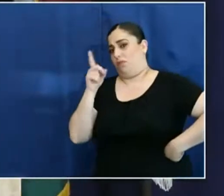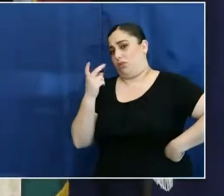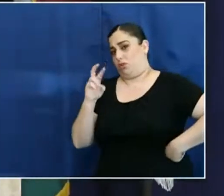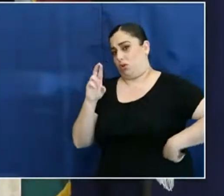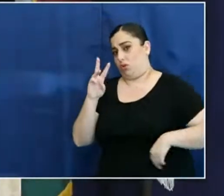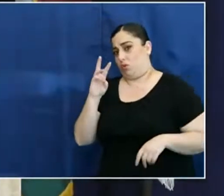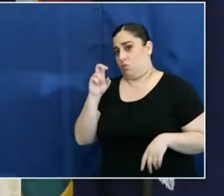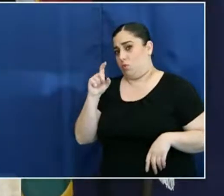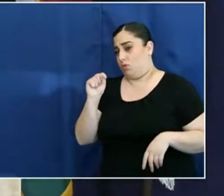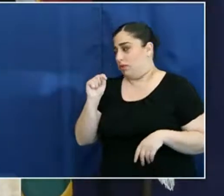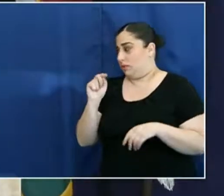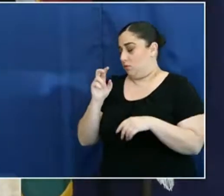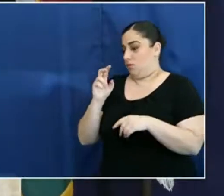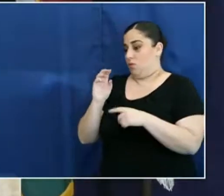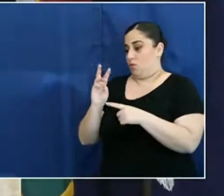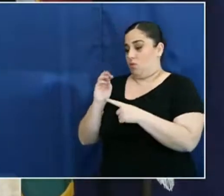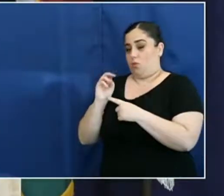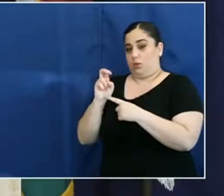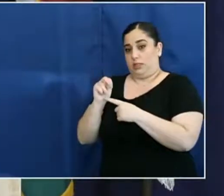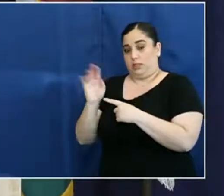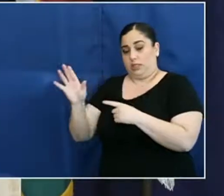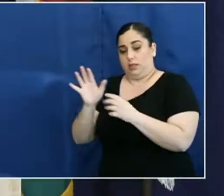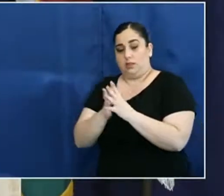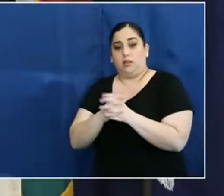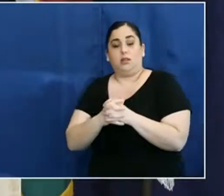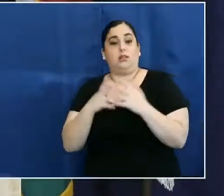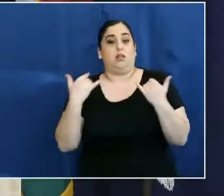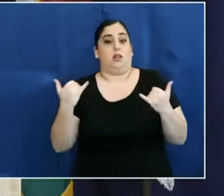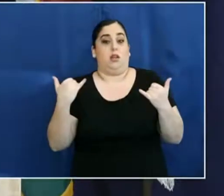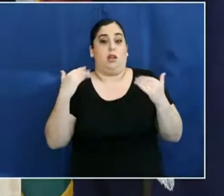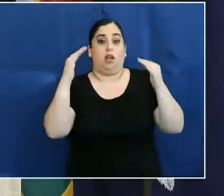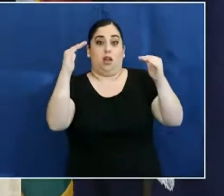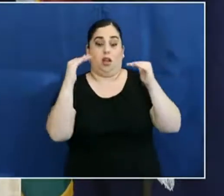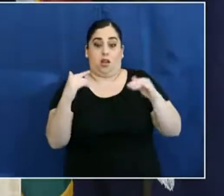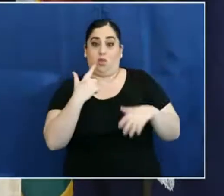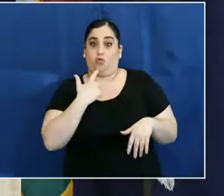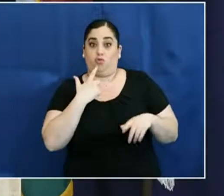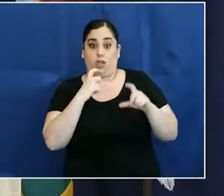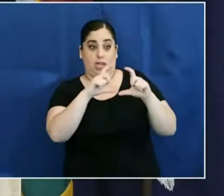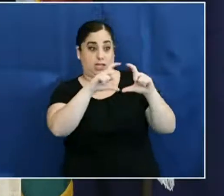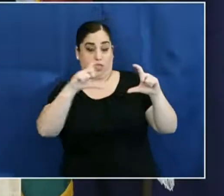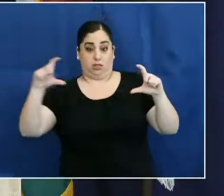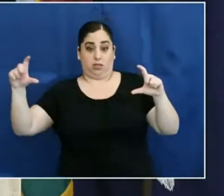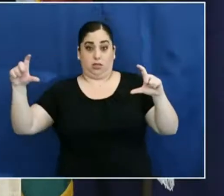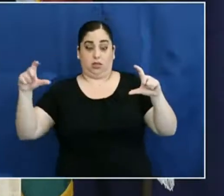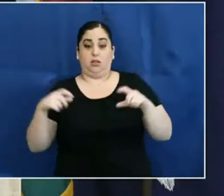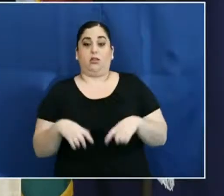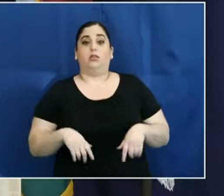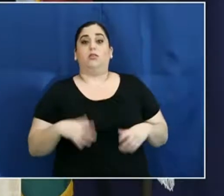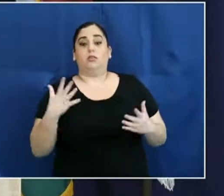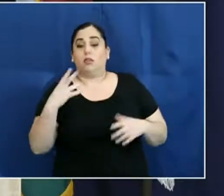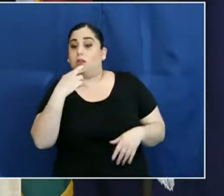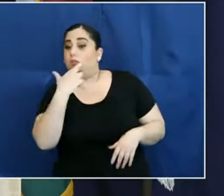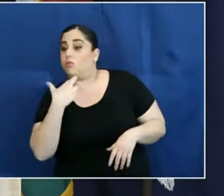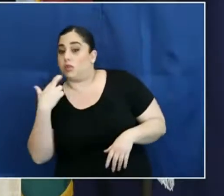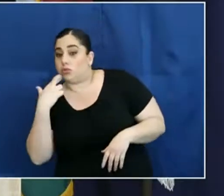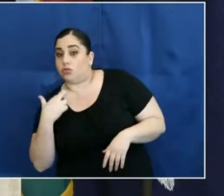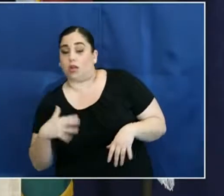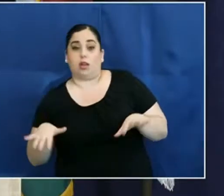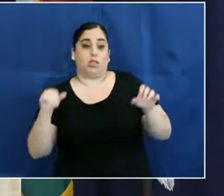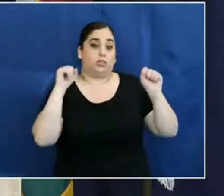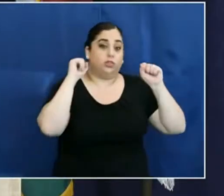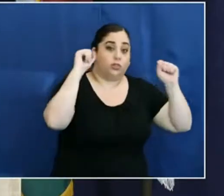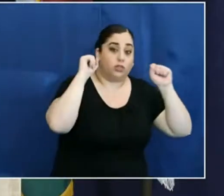with going into the red tier and now having indoor capacity open up in restaurants and gyms and other locations where people